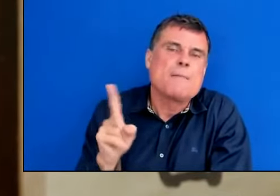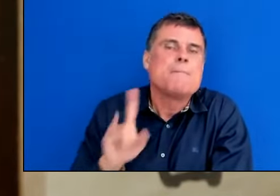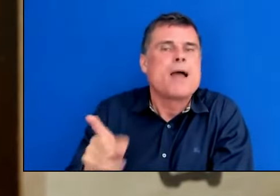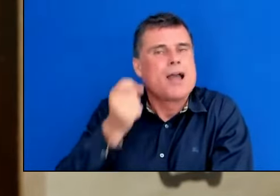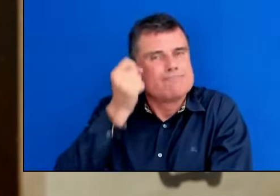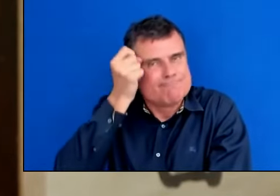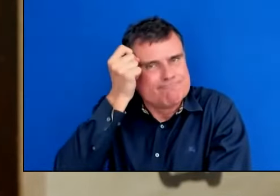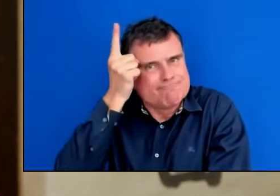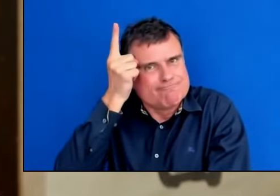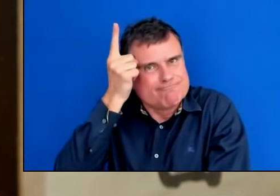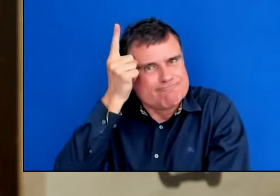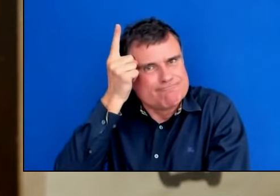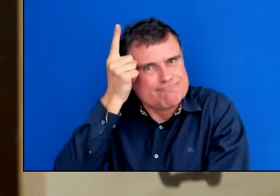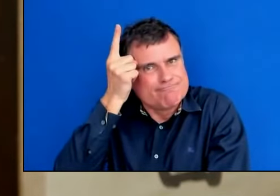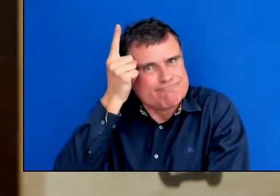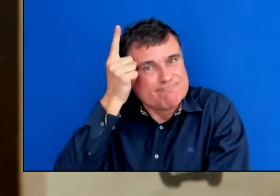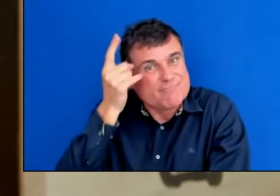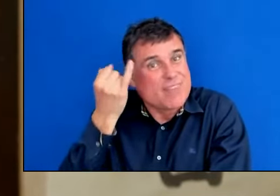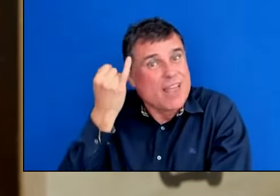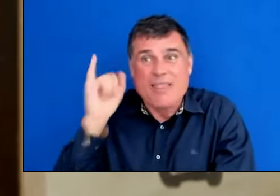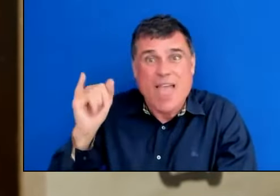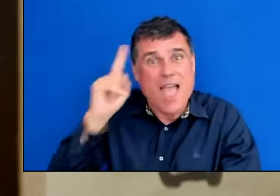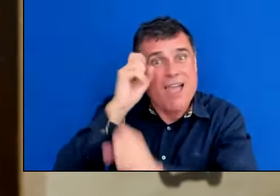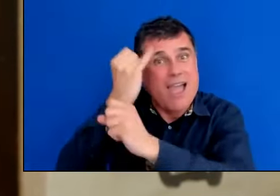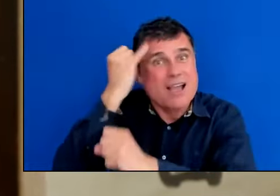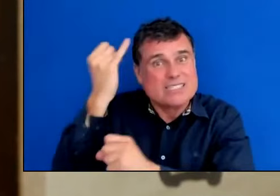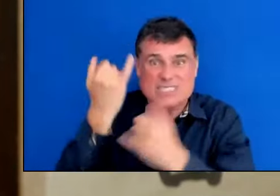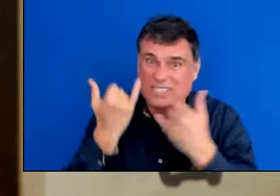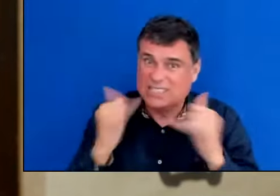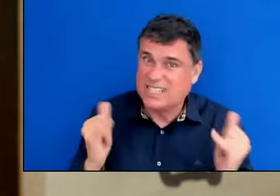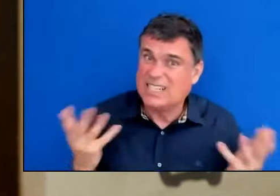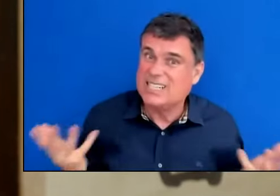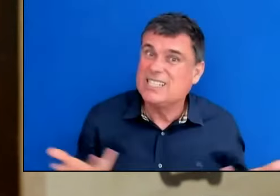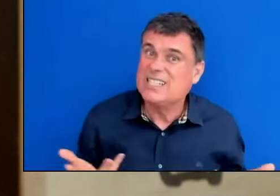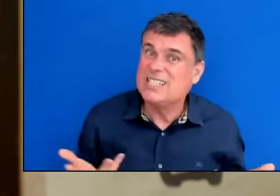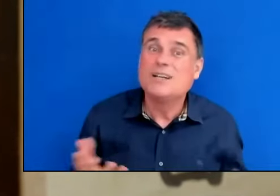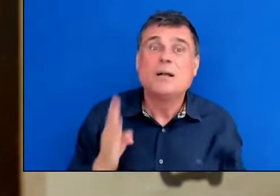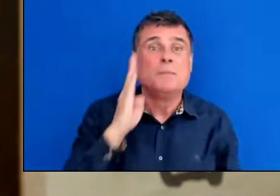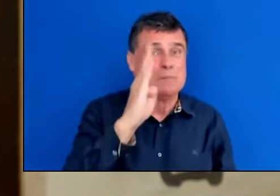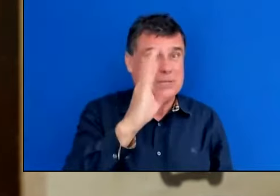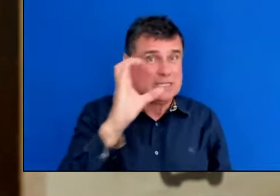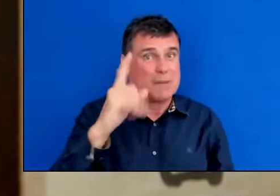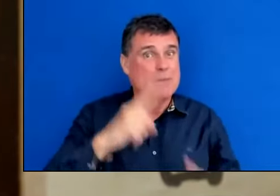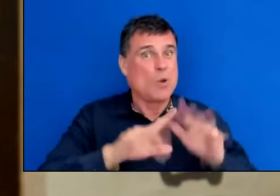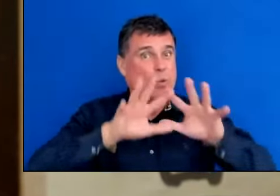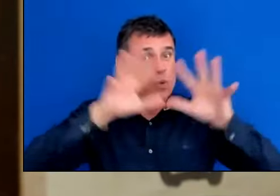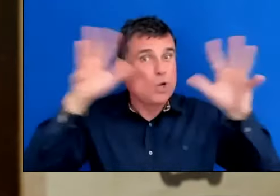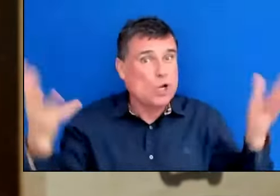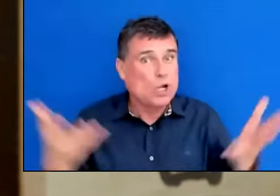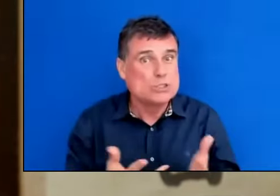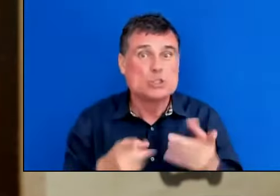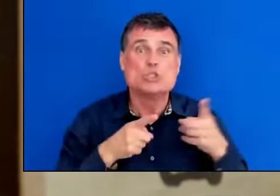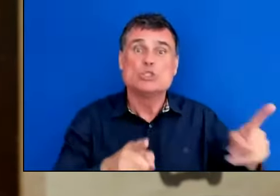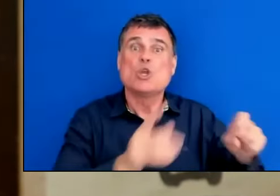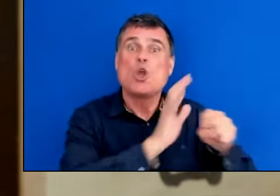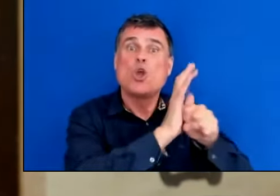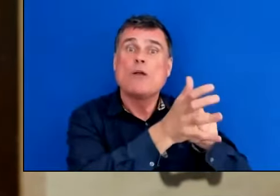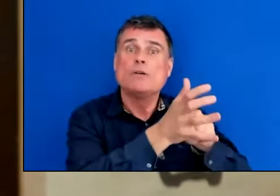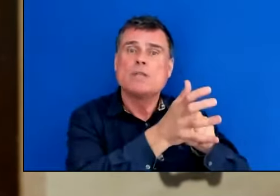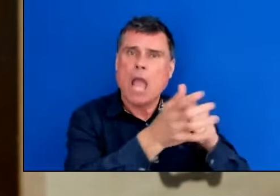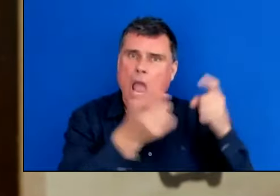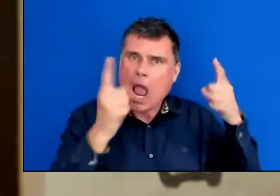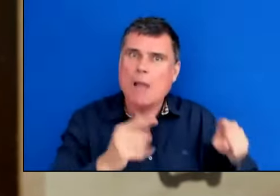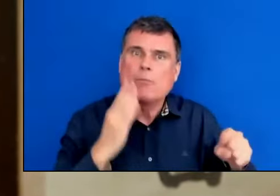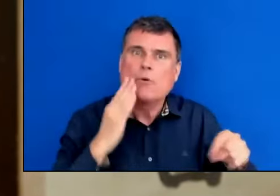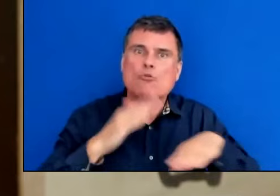values live still in British Columbia, in Canada, and around the world. The rise of anti-Semitism, the rise of racism throughout